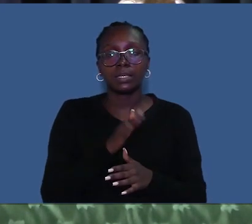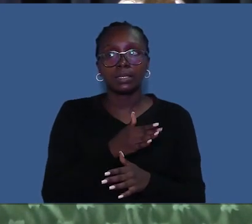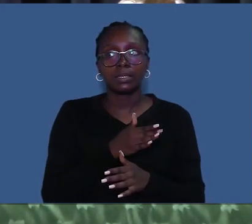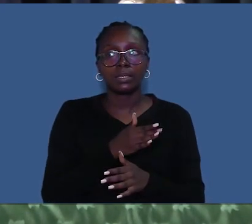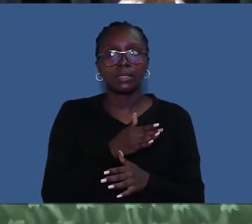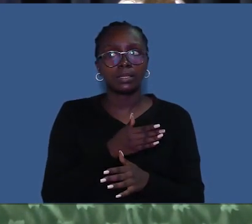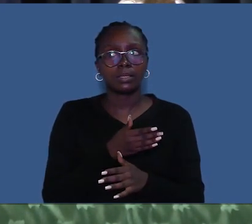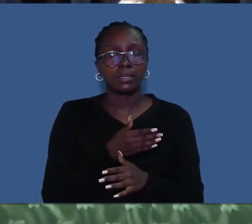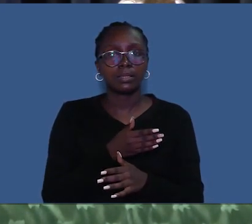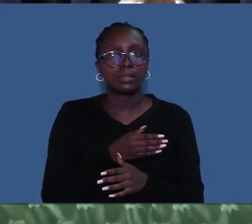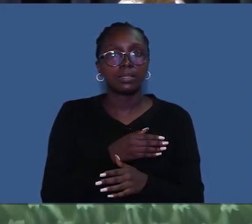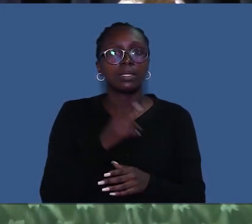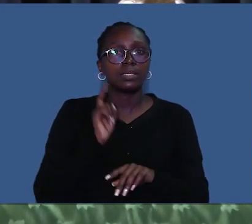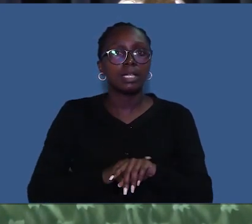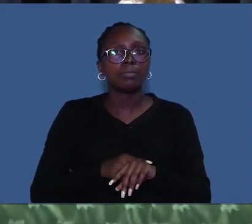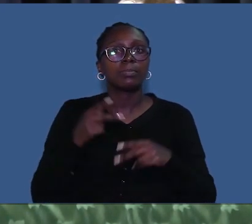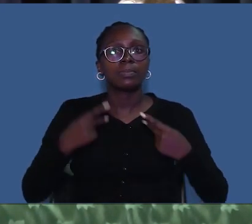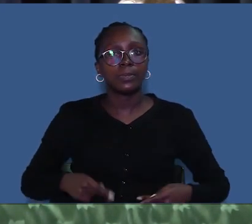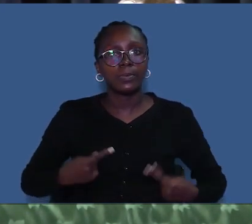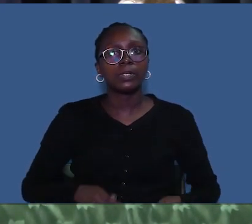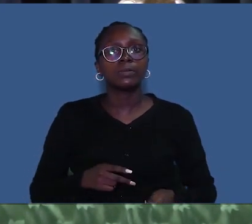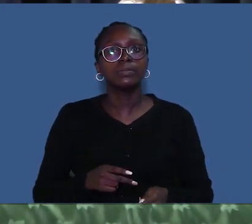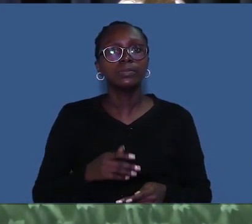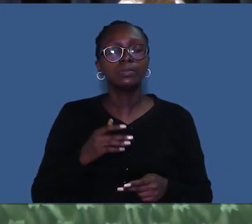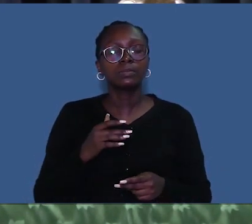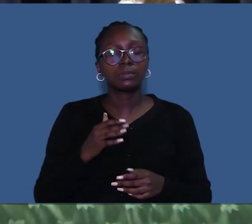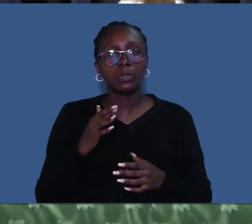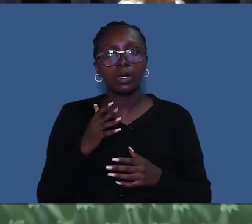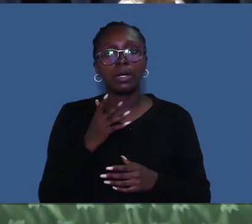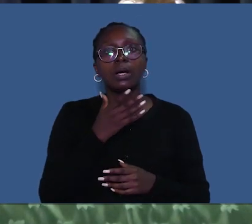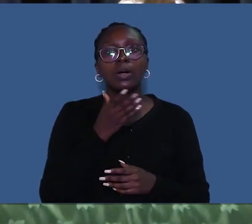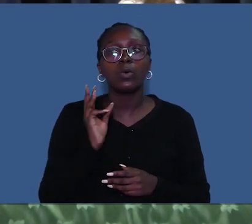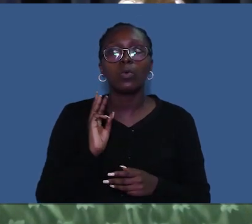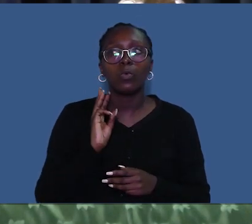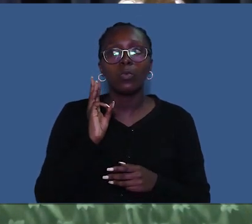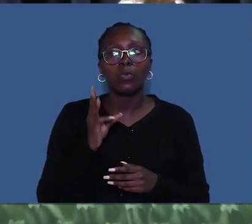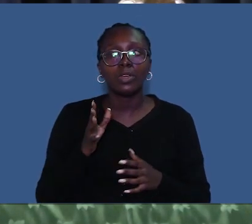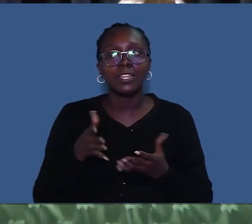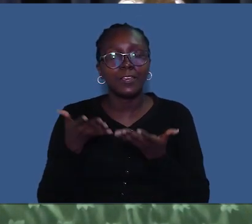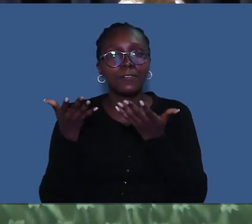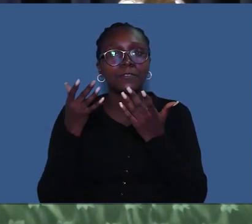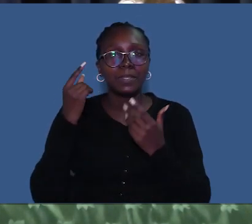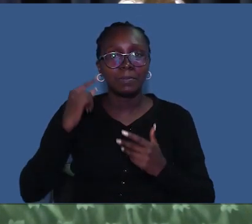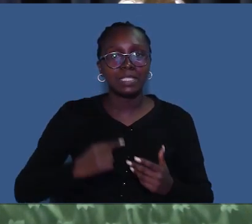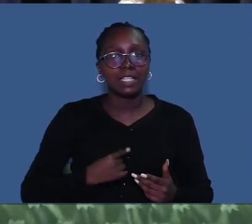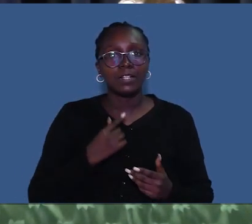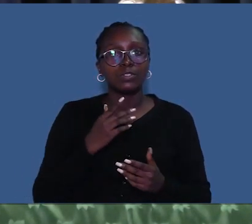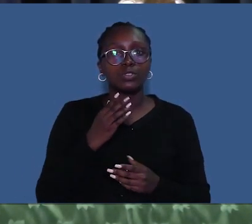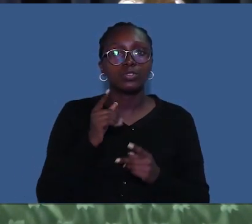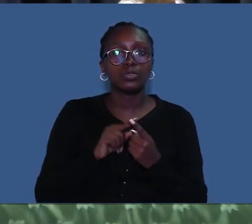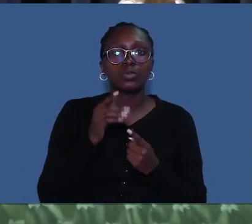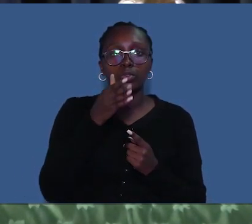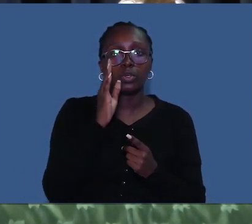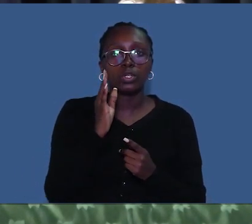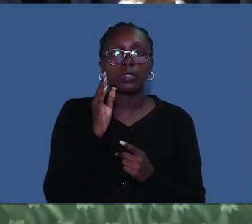take the lead, when the people willingly offer themselves, praise the Lord. Hear this, you kings. Listen, you